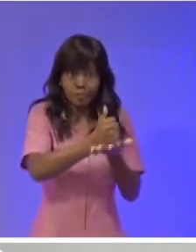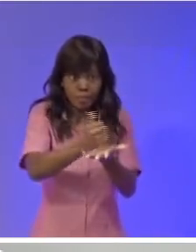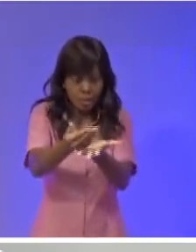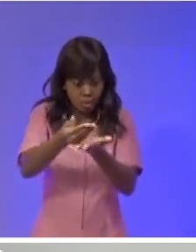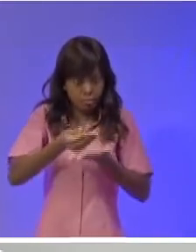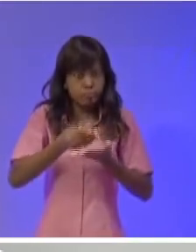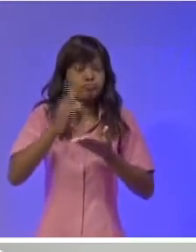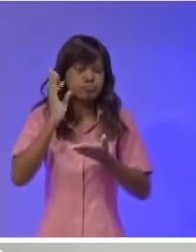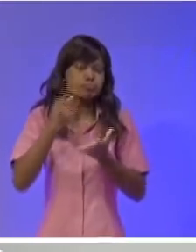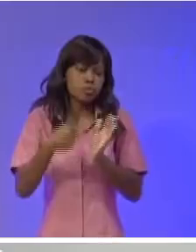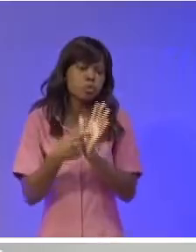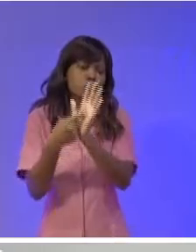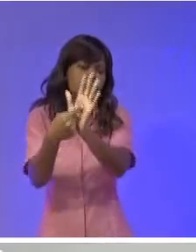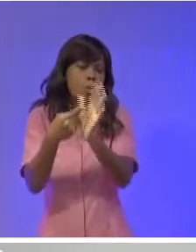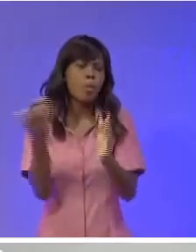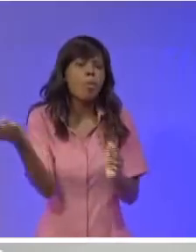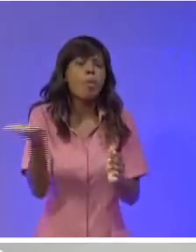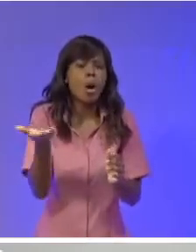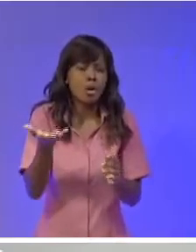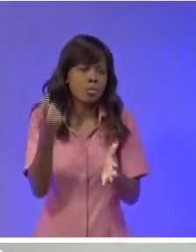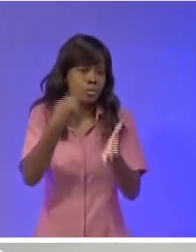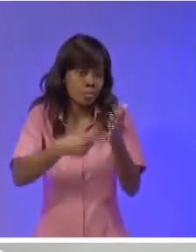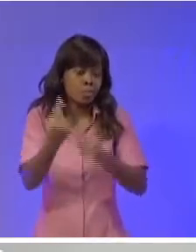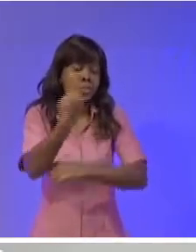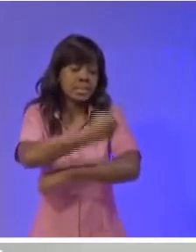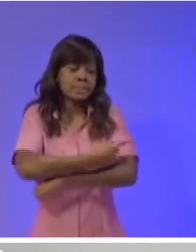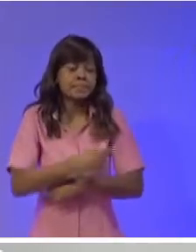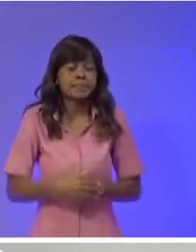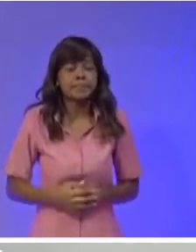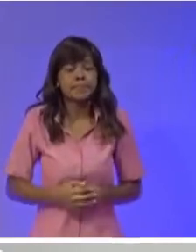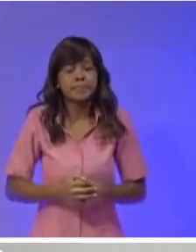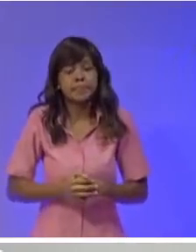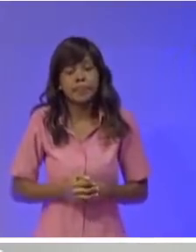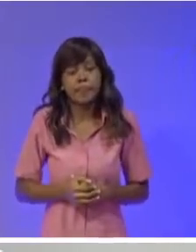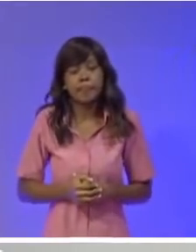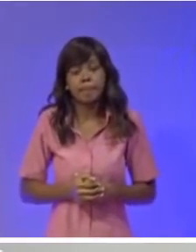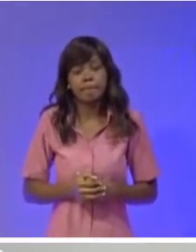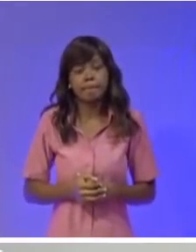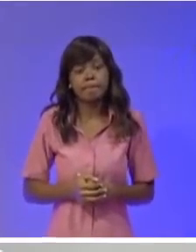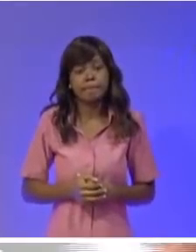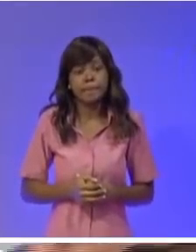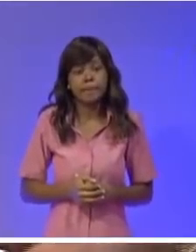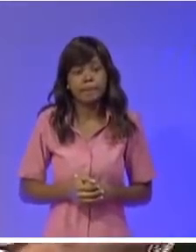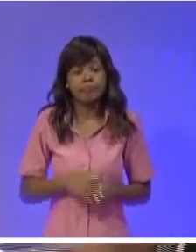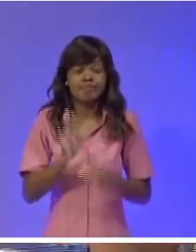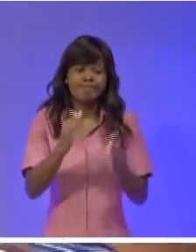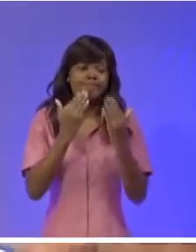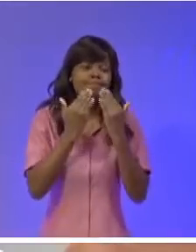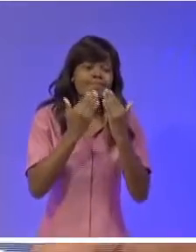raised the issue so I could put that, that story to rest. Thank you very much, Alicia.